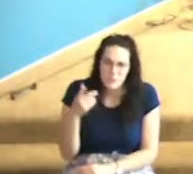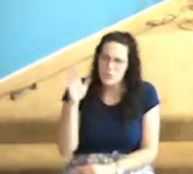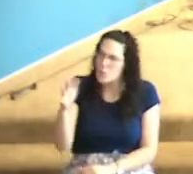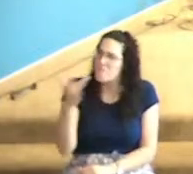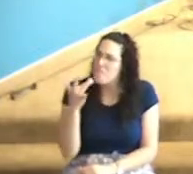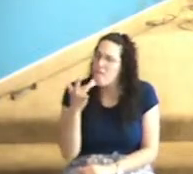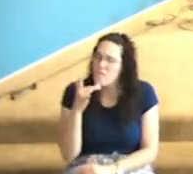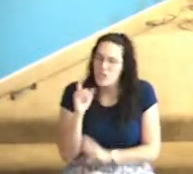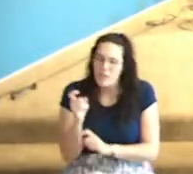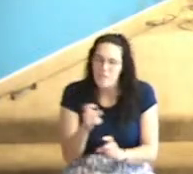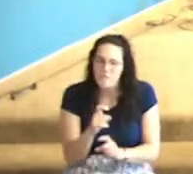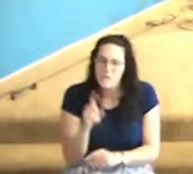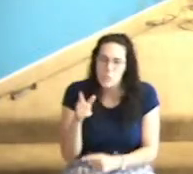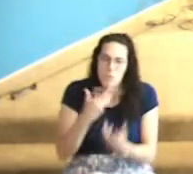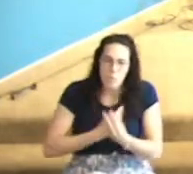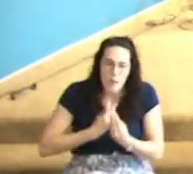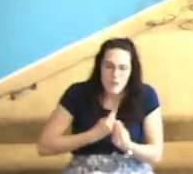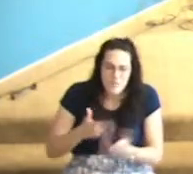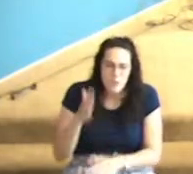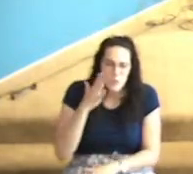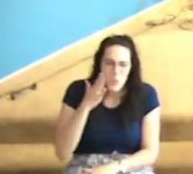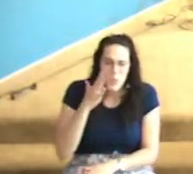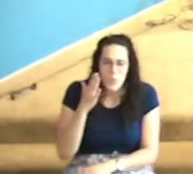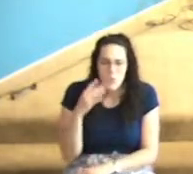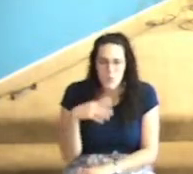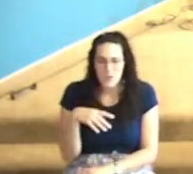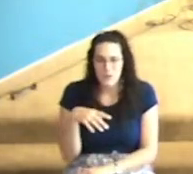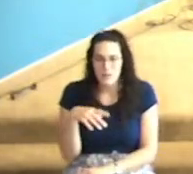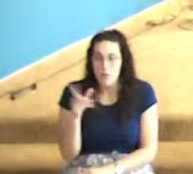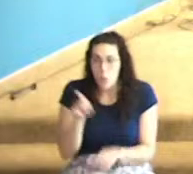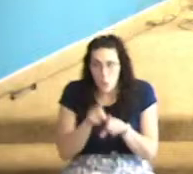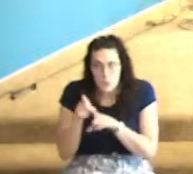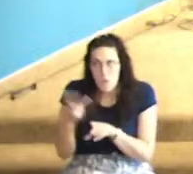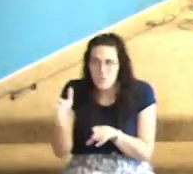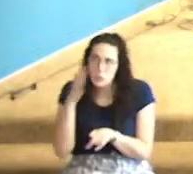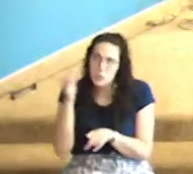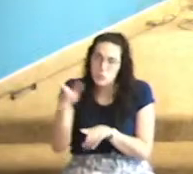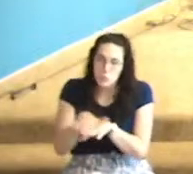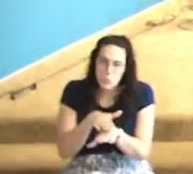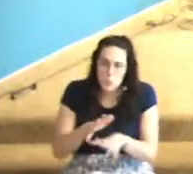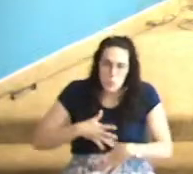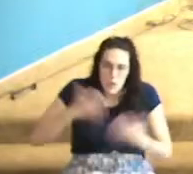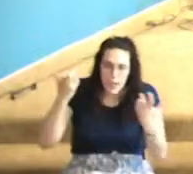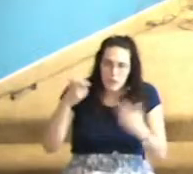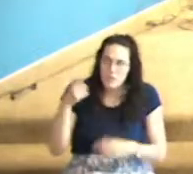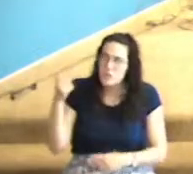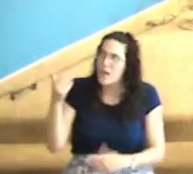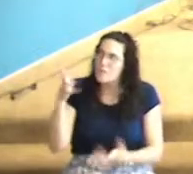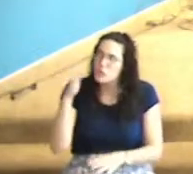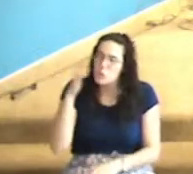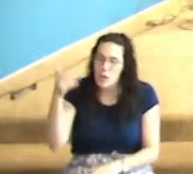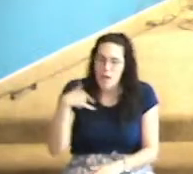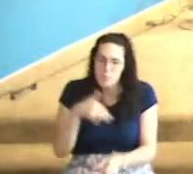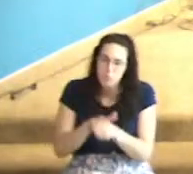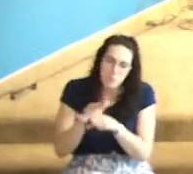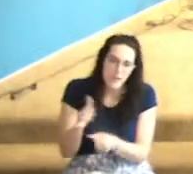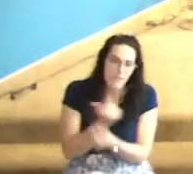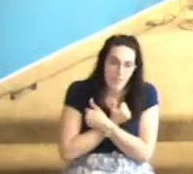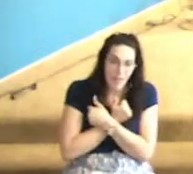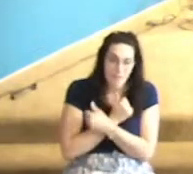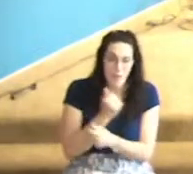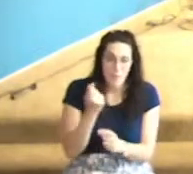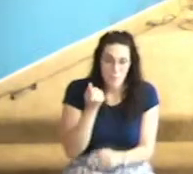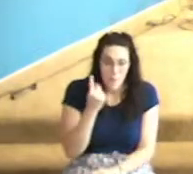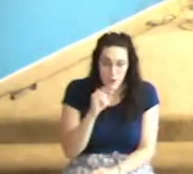favorable, and compassionate, and slow to anger, and abounding in love. And he is